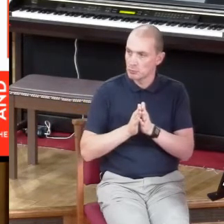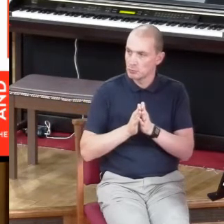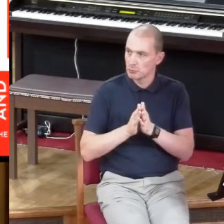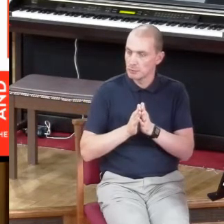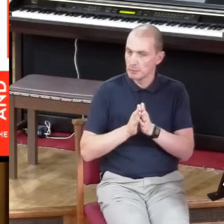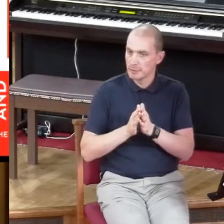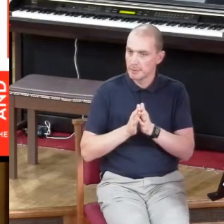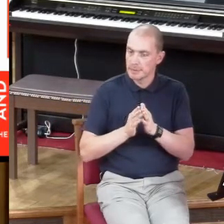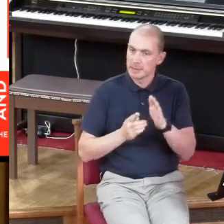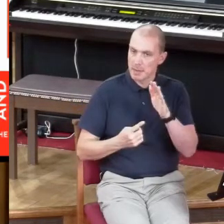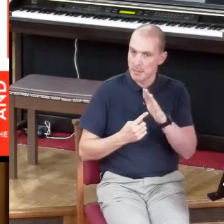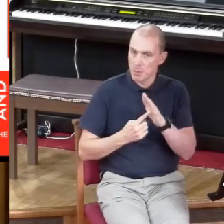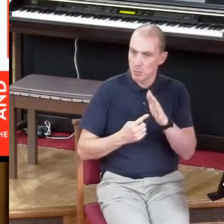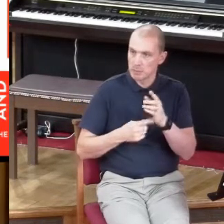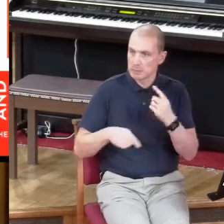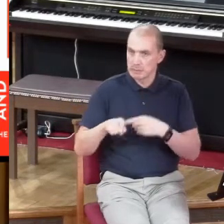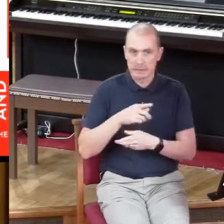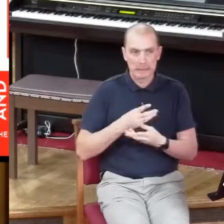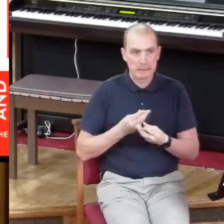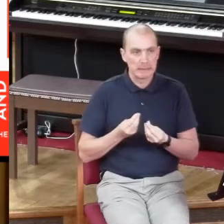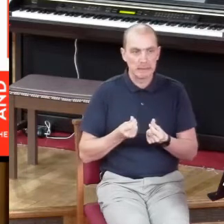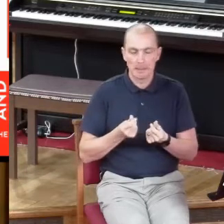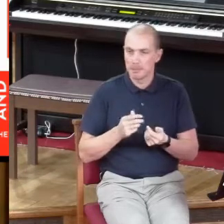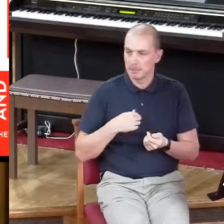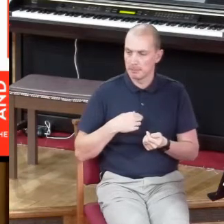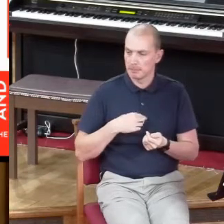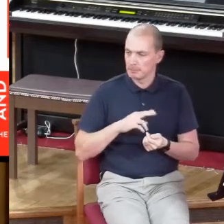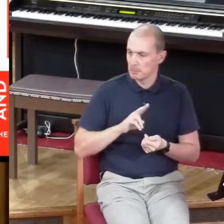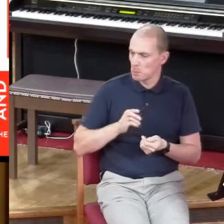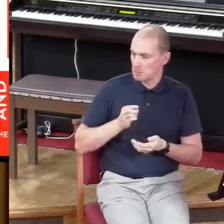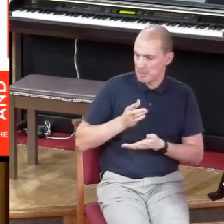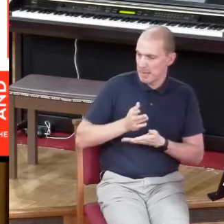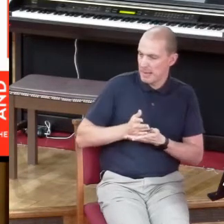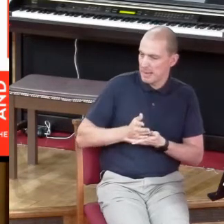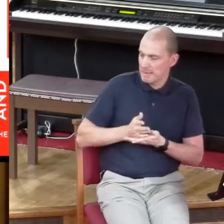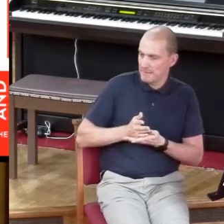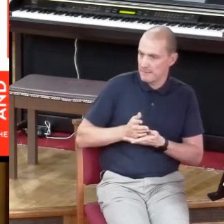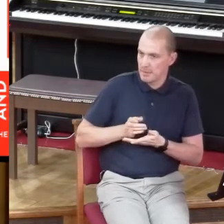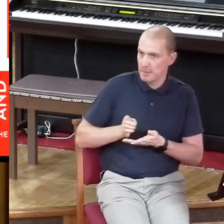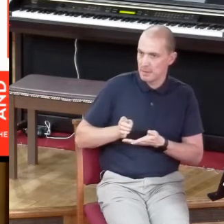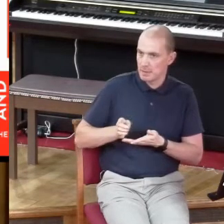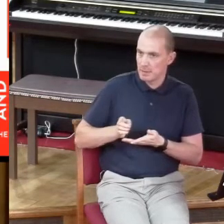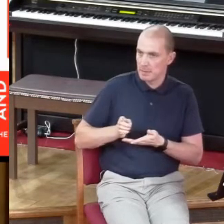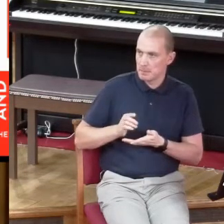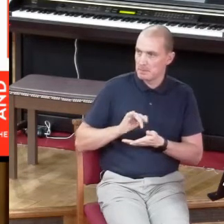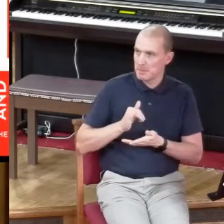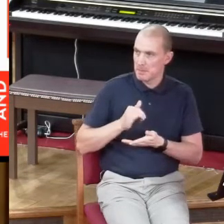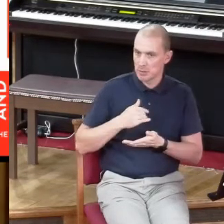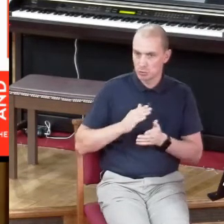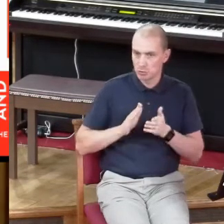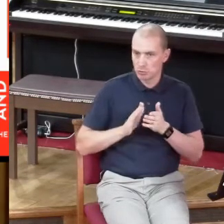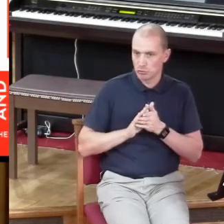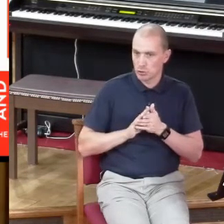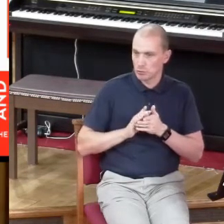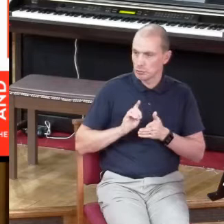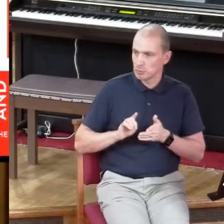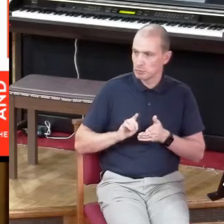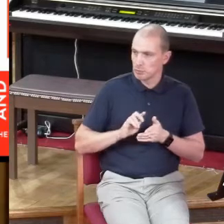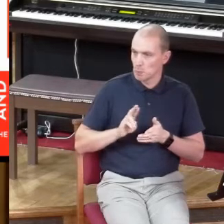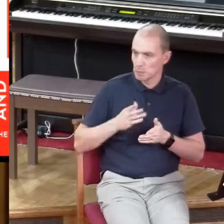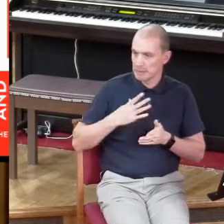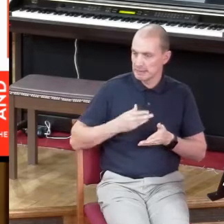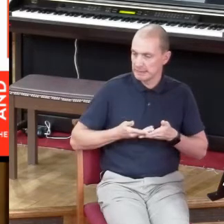that. Or maybe because the church doesn't want you to know these vast amounts that people are leaving, in case you think, well, I don't need to give as much these days.